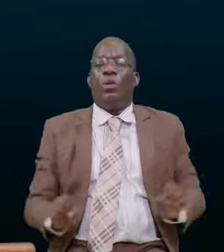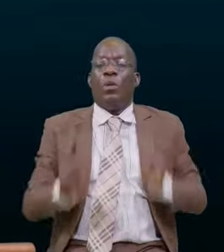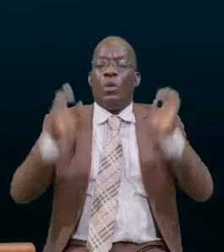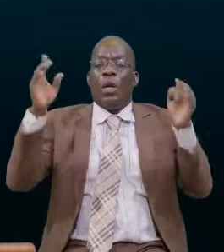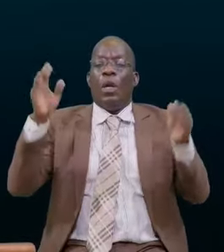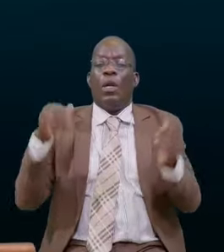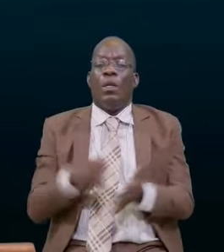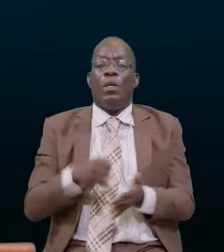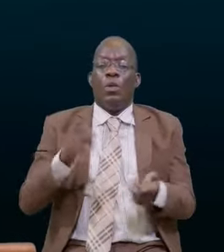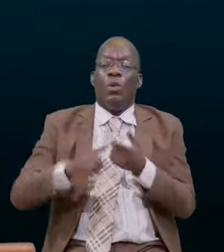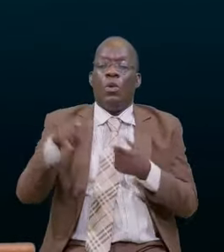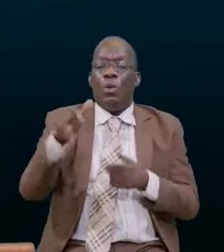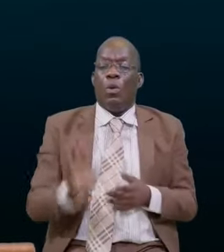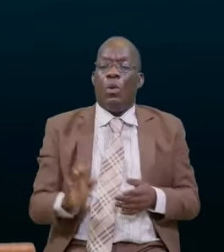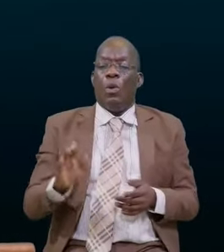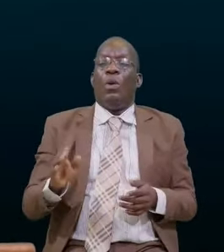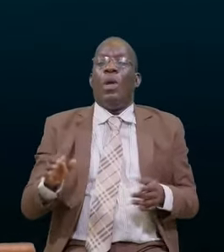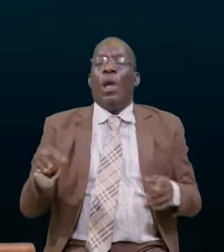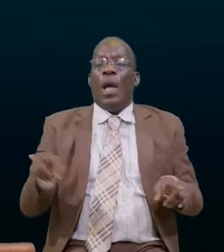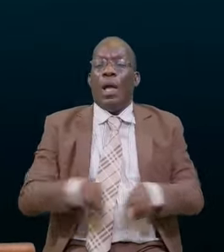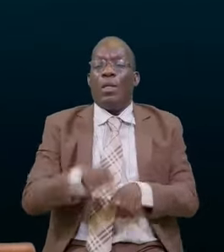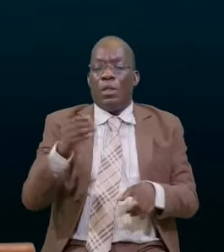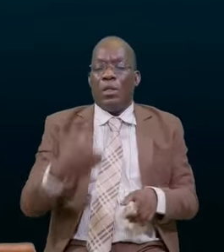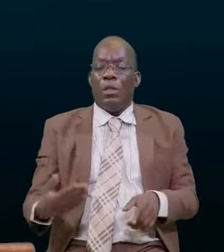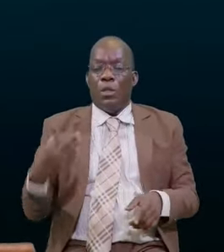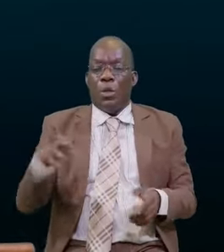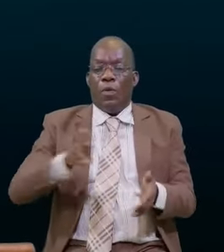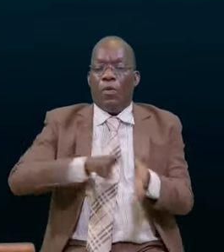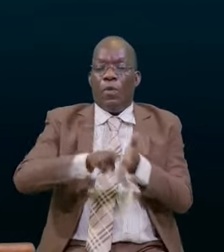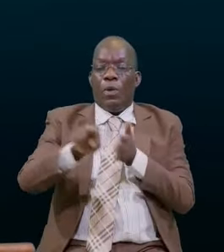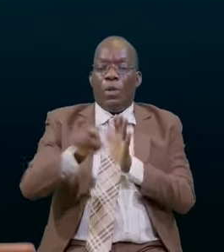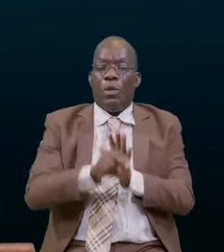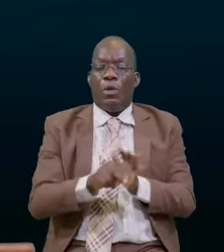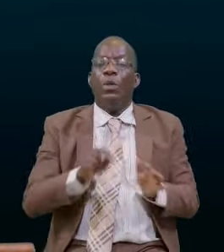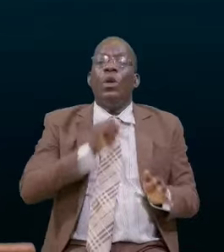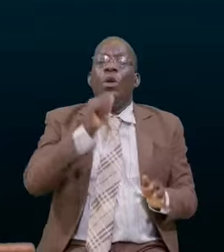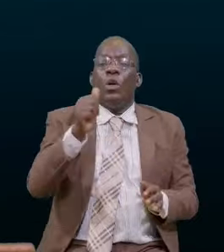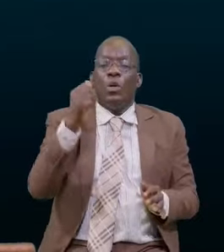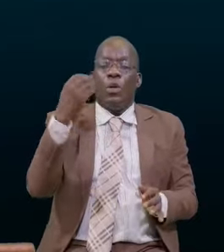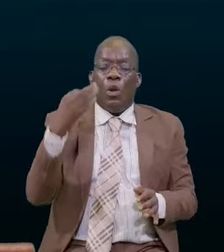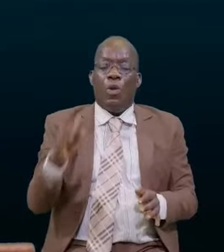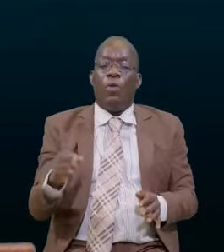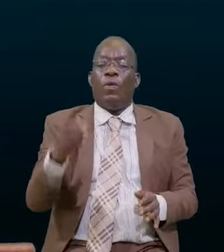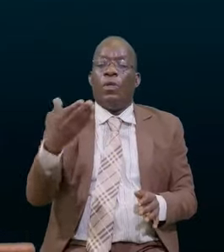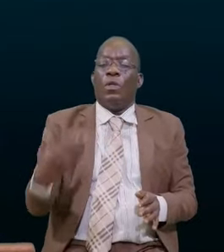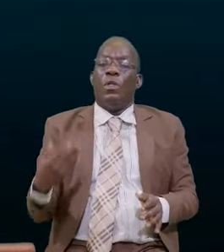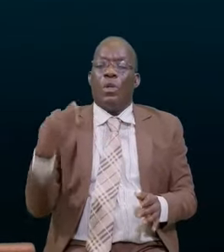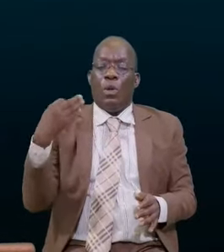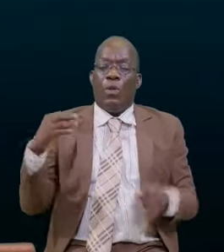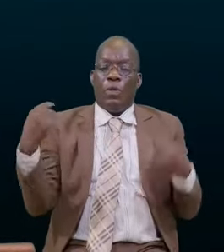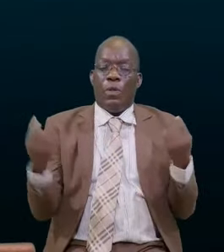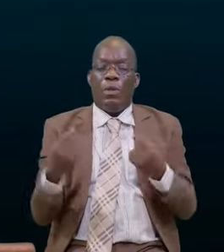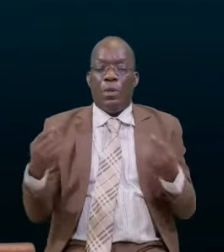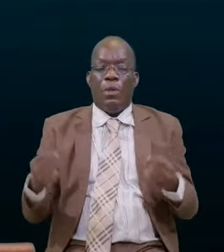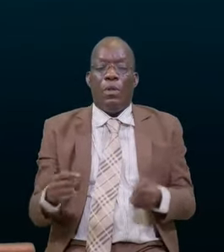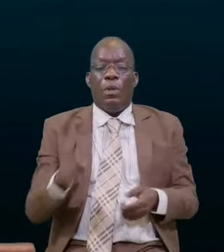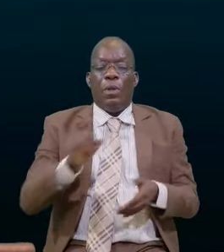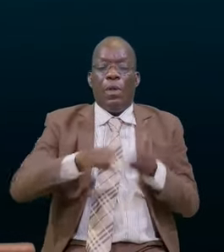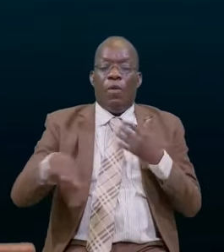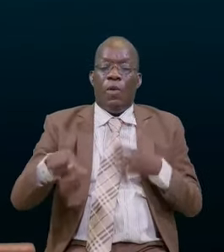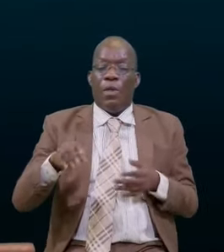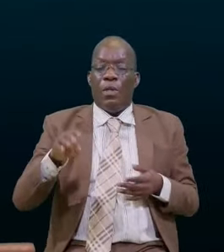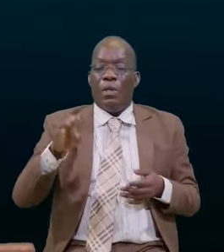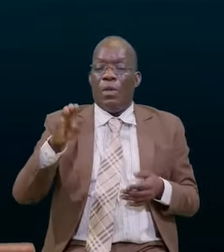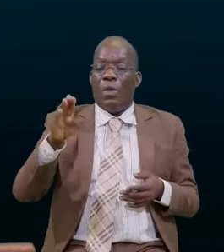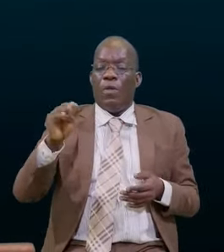instruments of righteousness not more to be instruments of unrighteousness then verse 14 for Saint shall not have